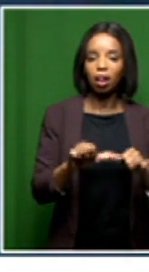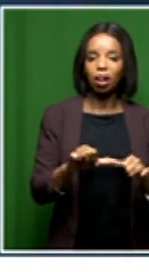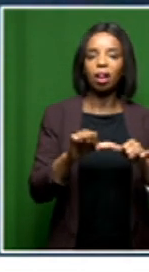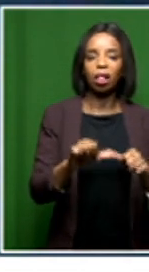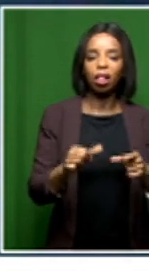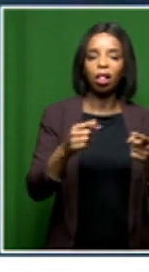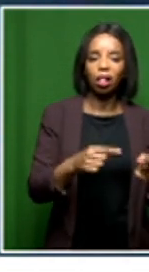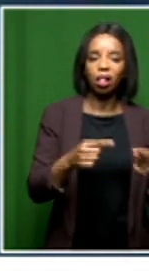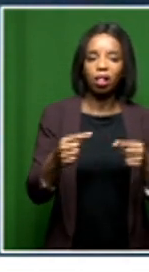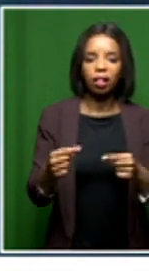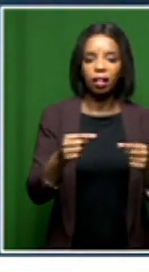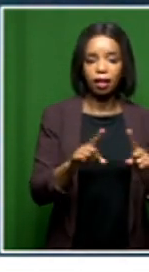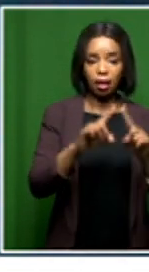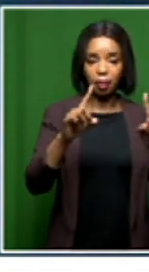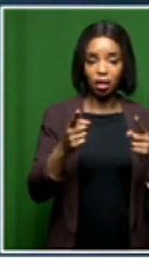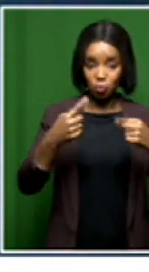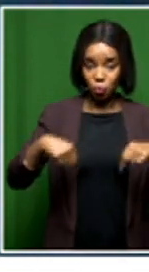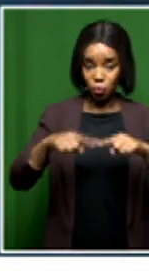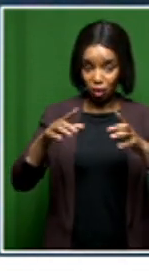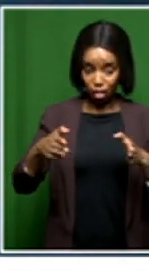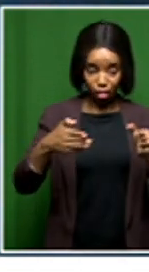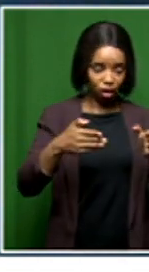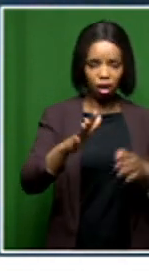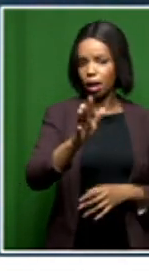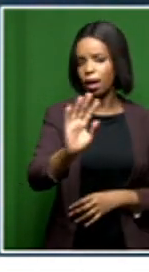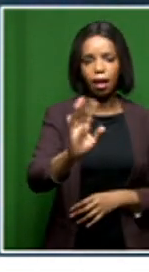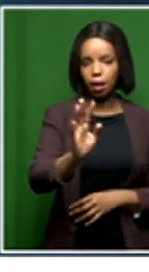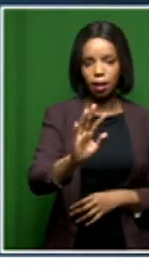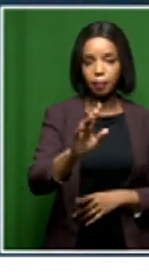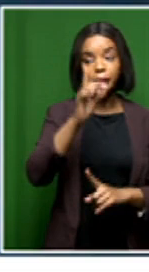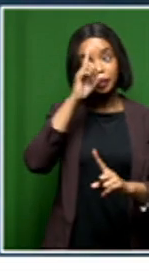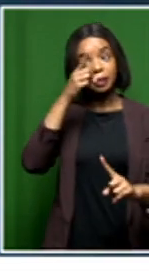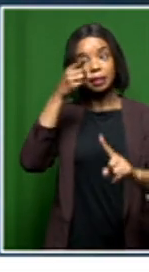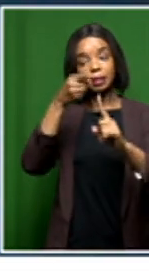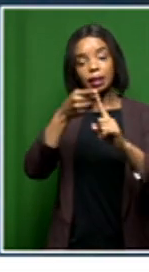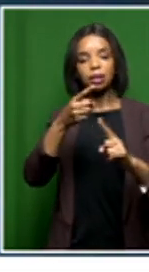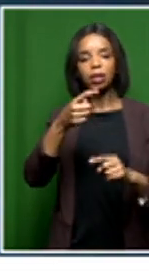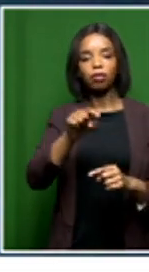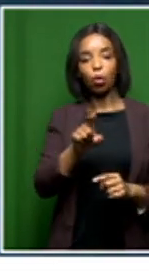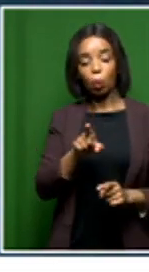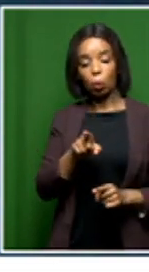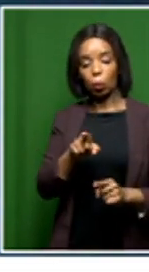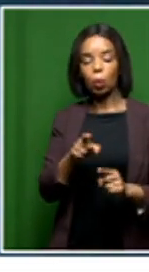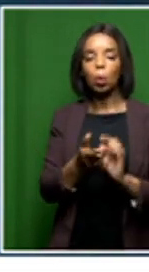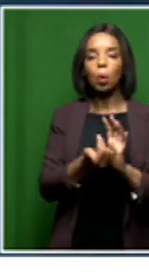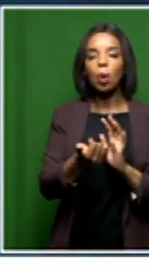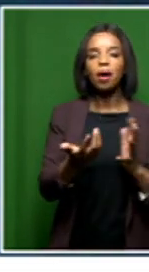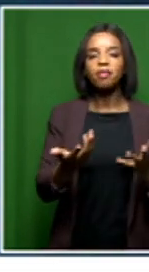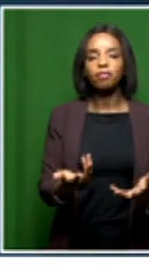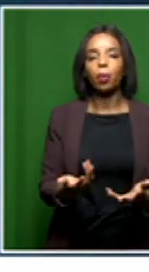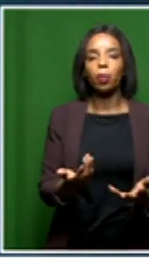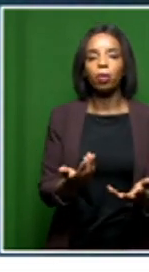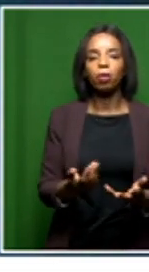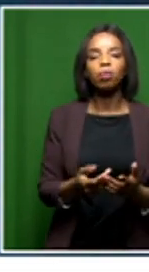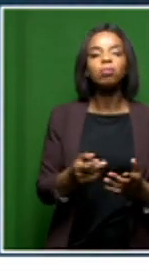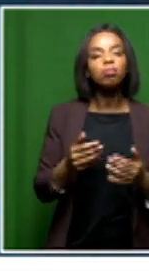eye off the ball. The intention of this legislation is that we have said this is an intervention to curb fatalities that occur